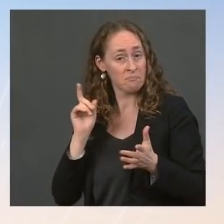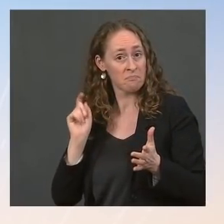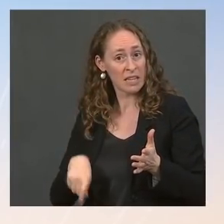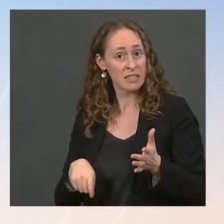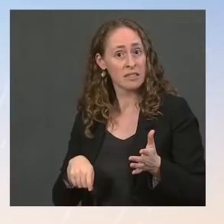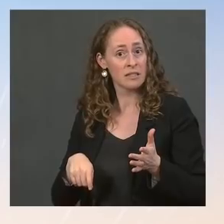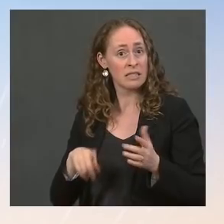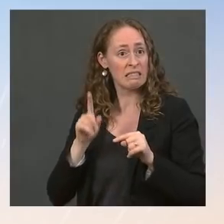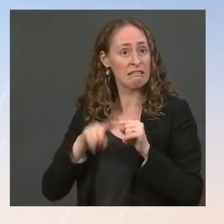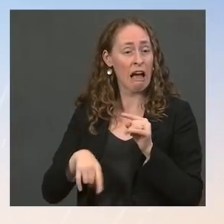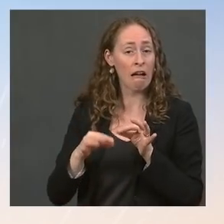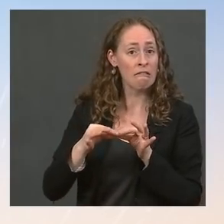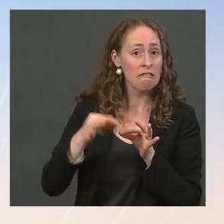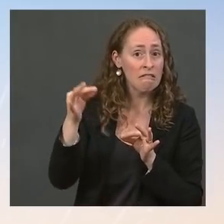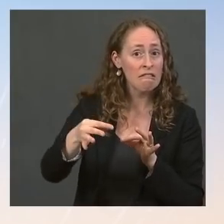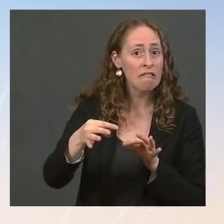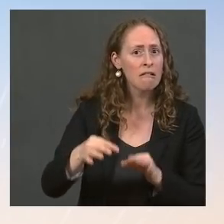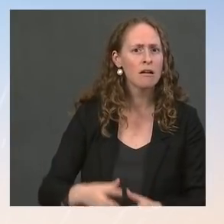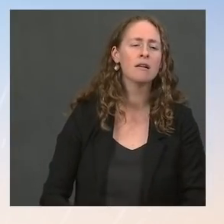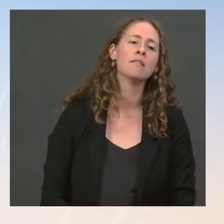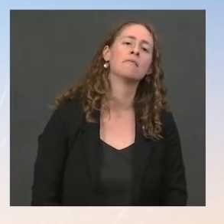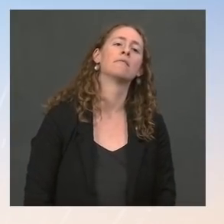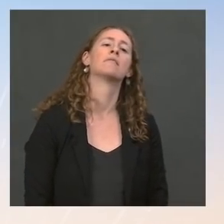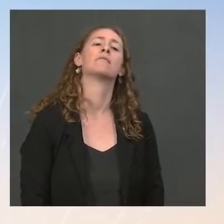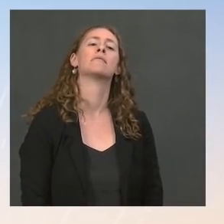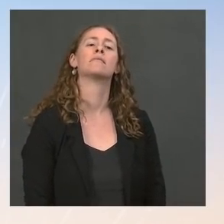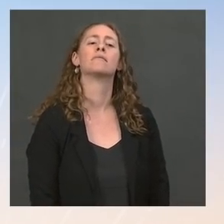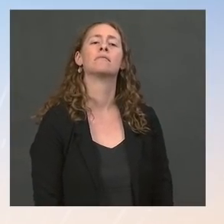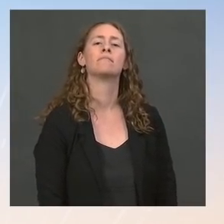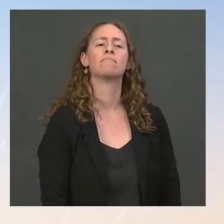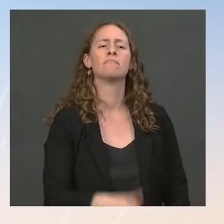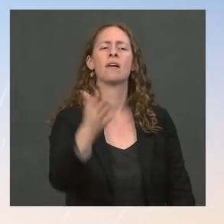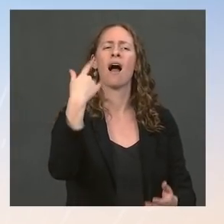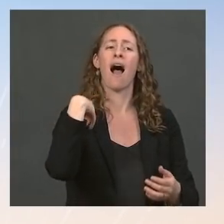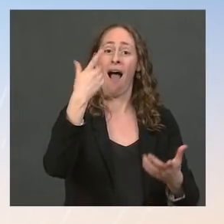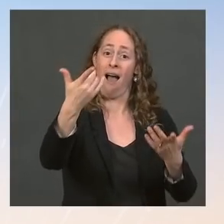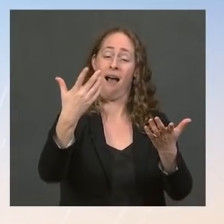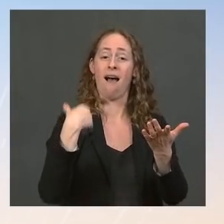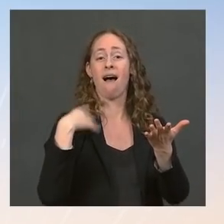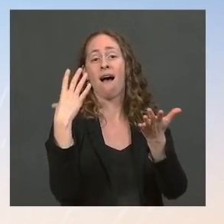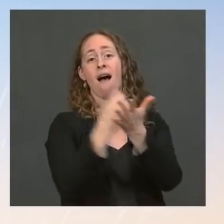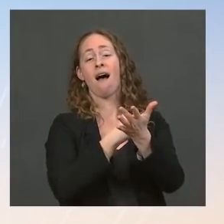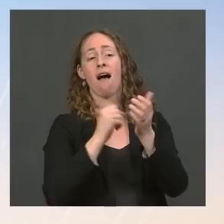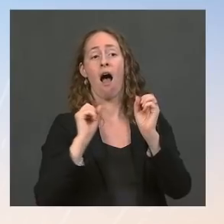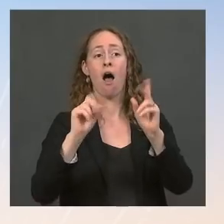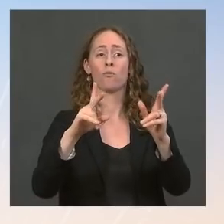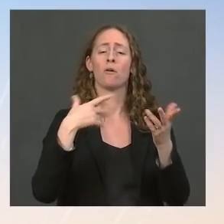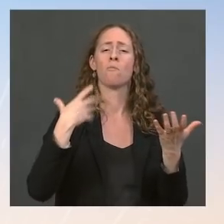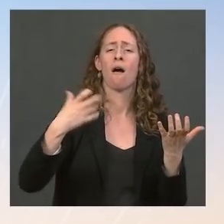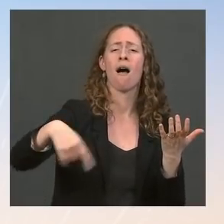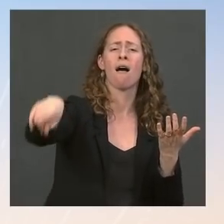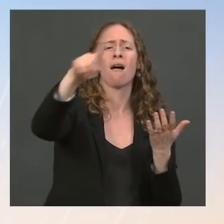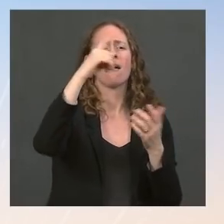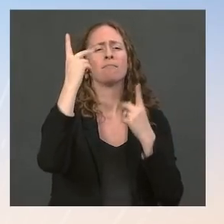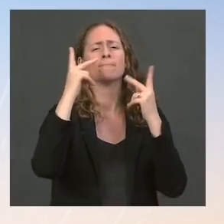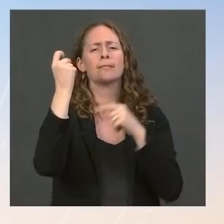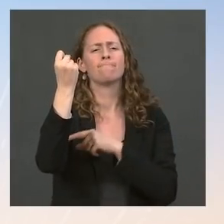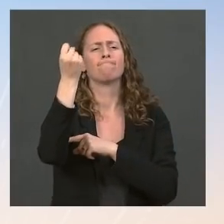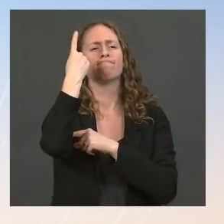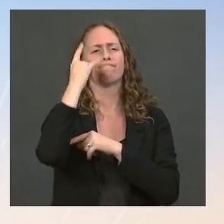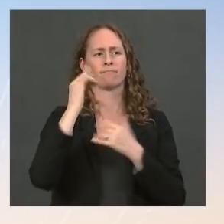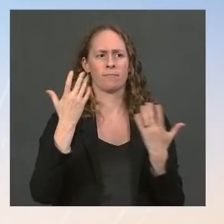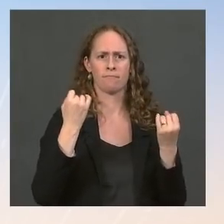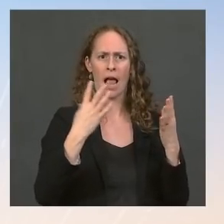that can't be moved? Well, I also think it's important, since you gave me the opportunity, for the American people to understand all of the pieces that are happening right now,